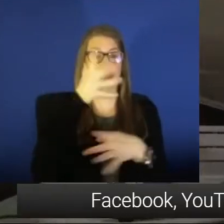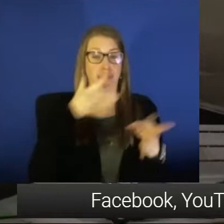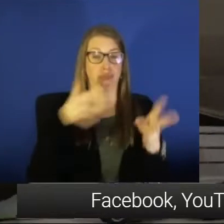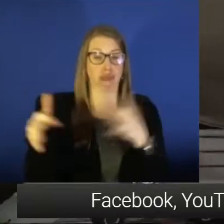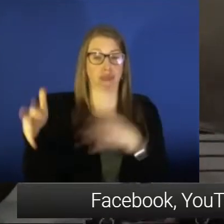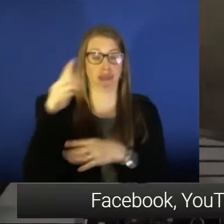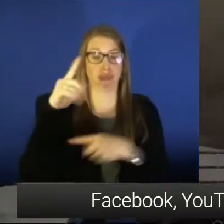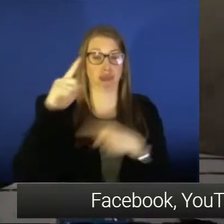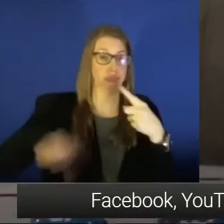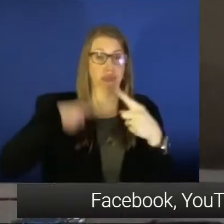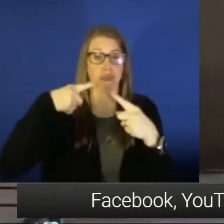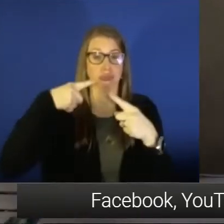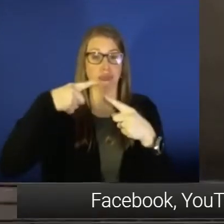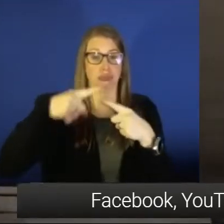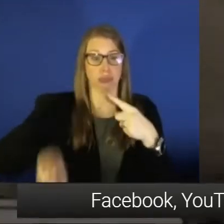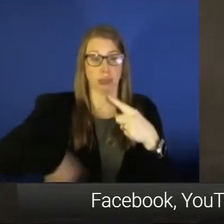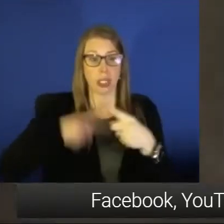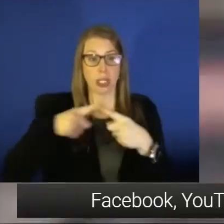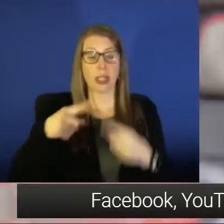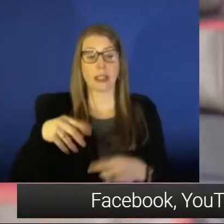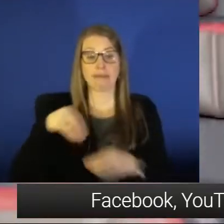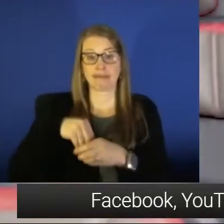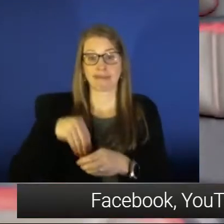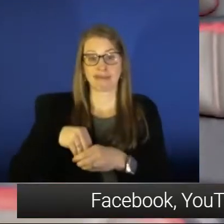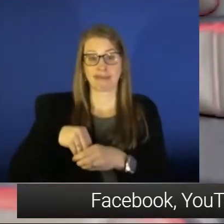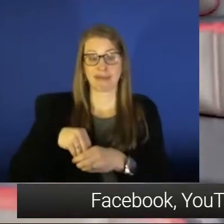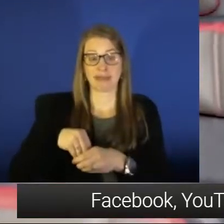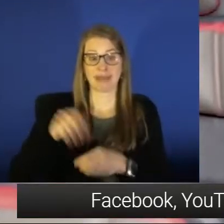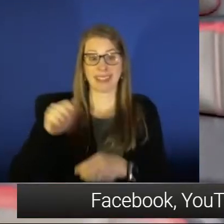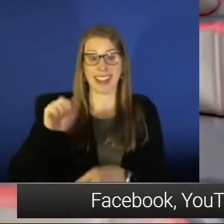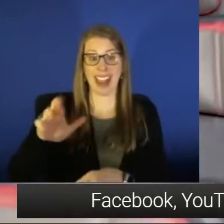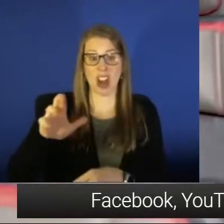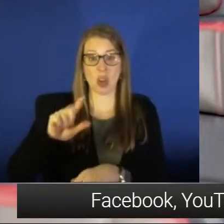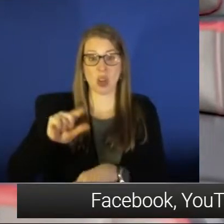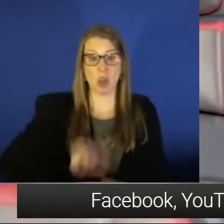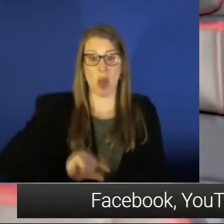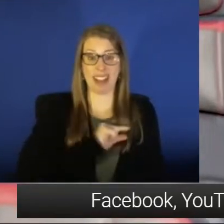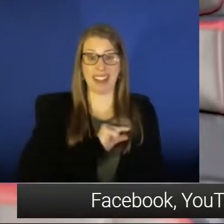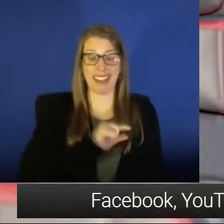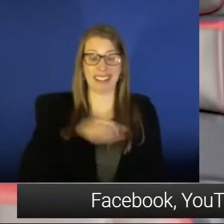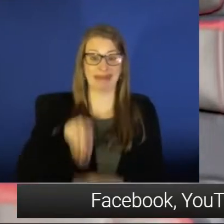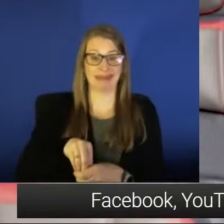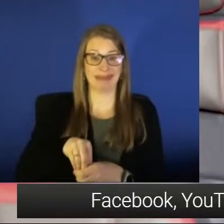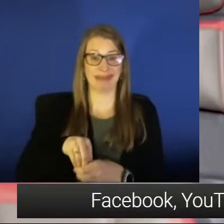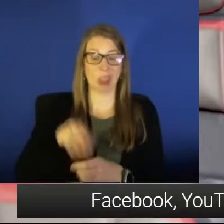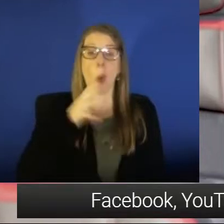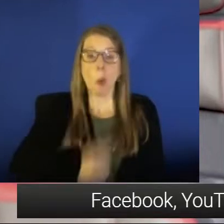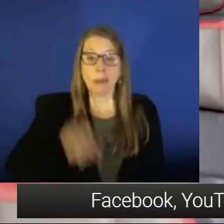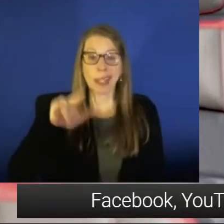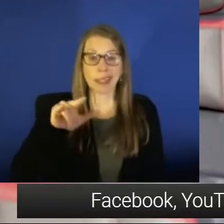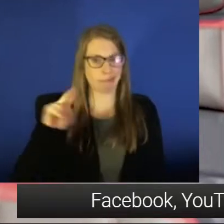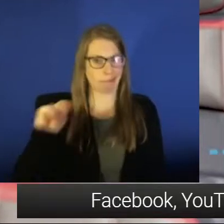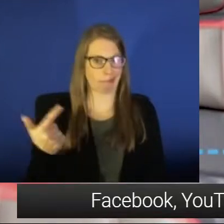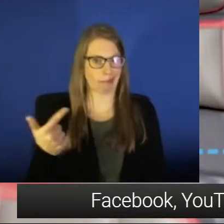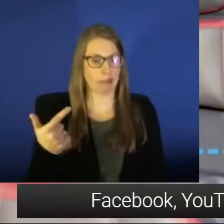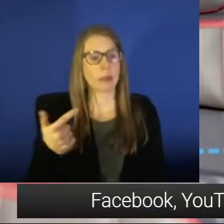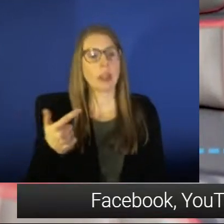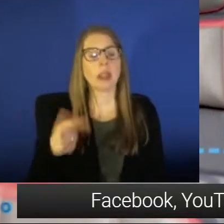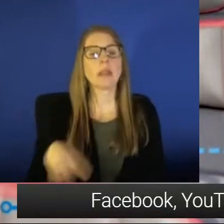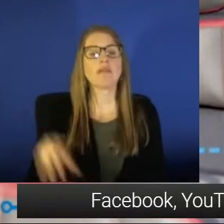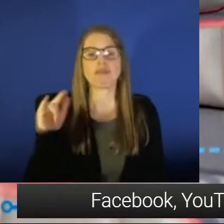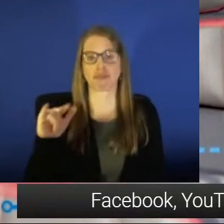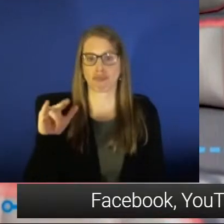where the indoor air quality in the plane was not that good. So I think the industry has stepped up. Their HEPA